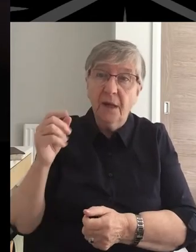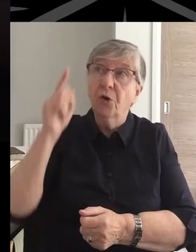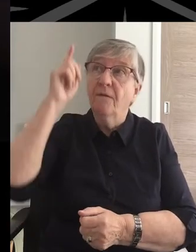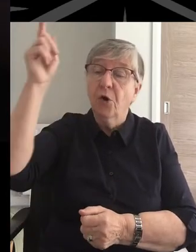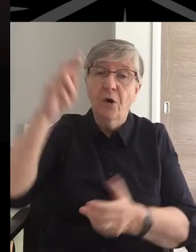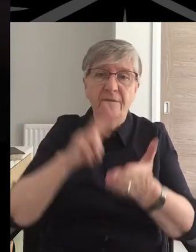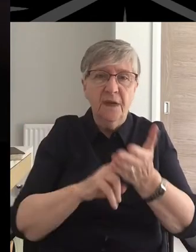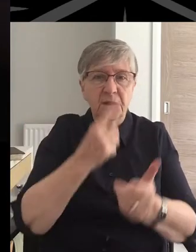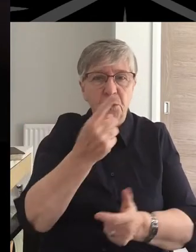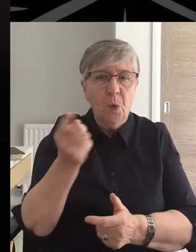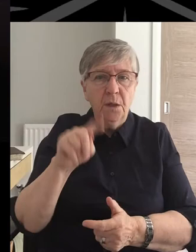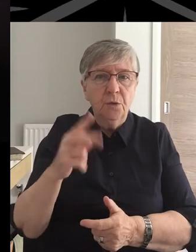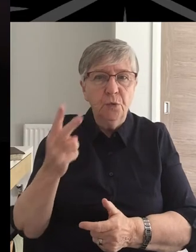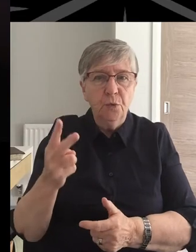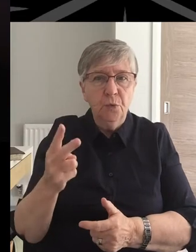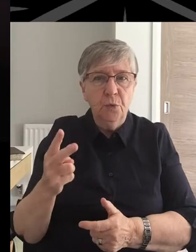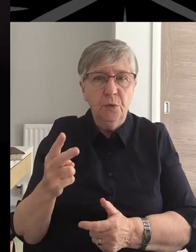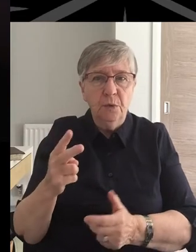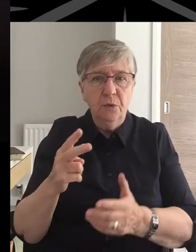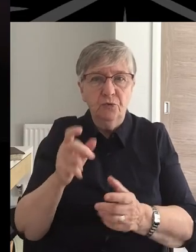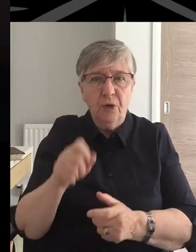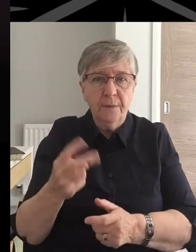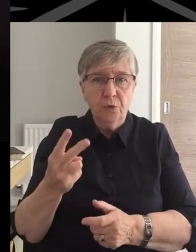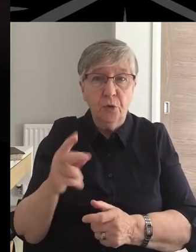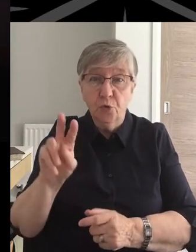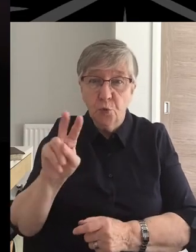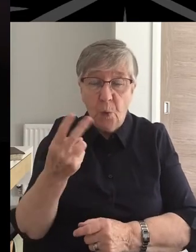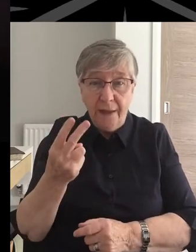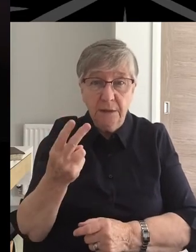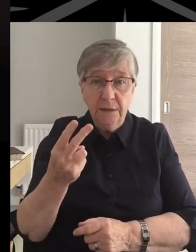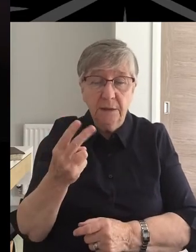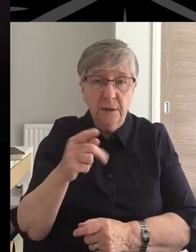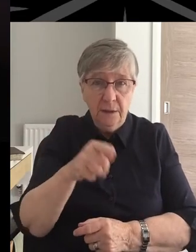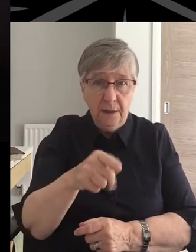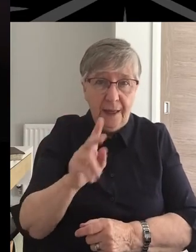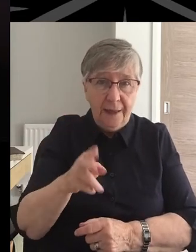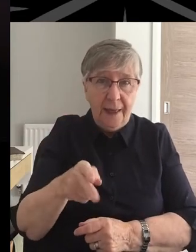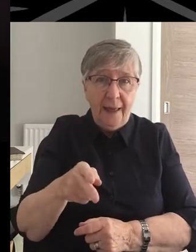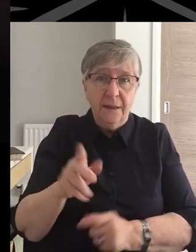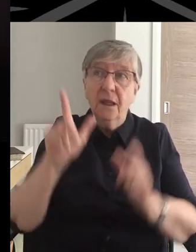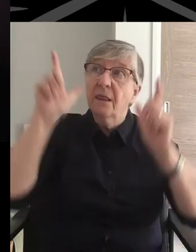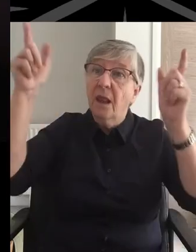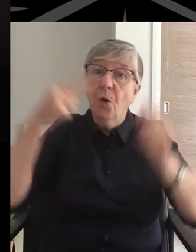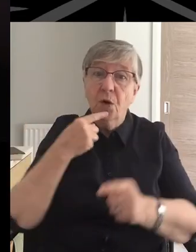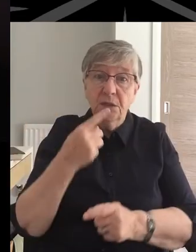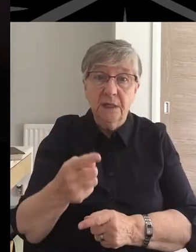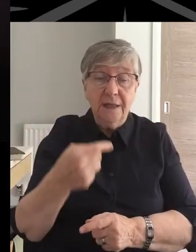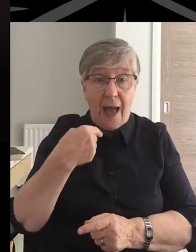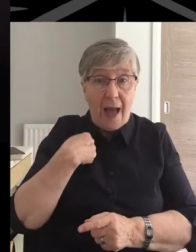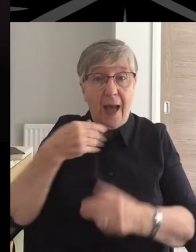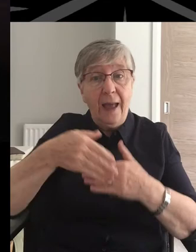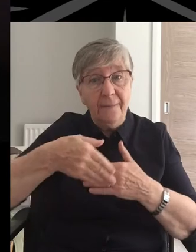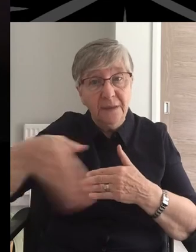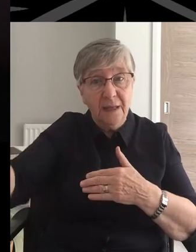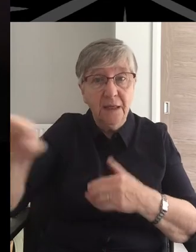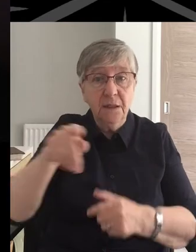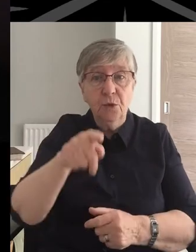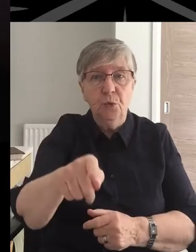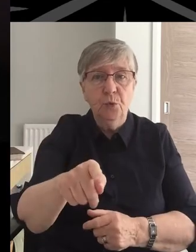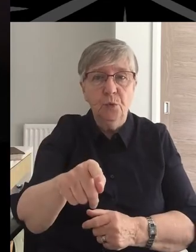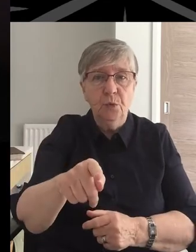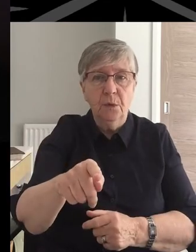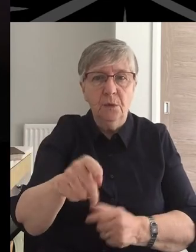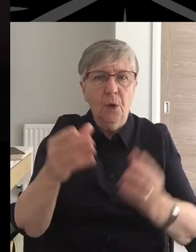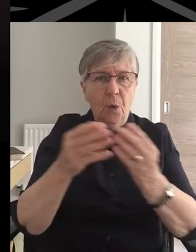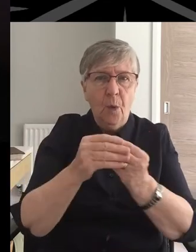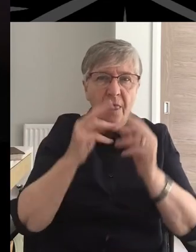and 2 of chapter 2. Twice in verses 3 and 4 of that chapter, the Lord says, I am sending you. You